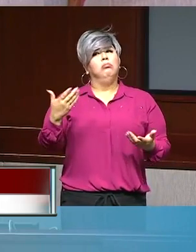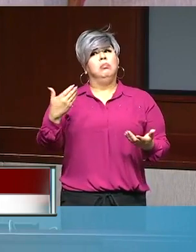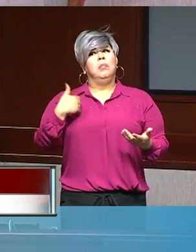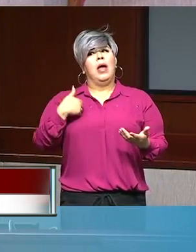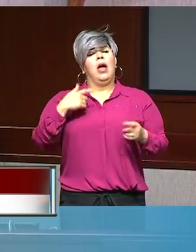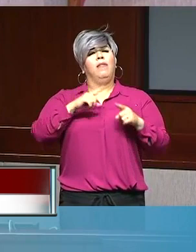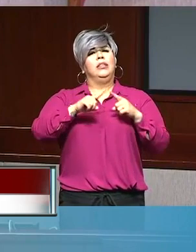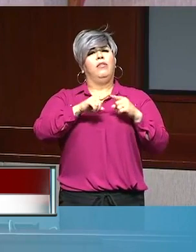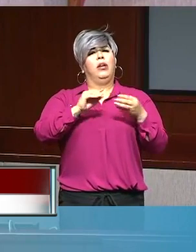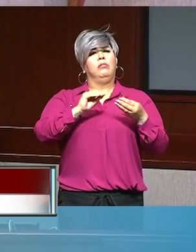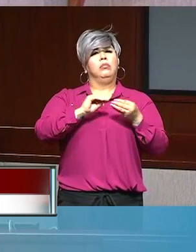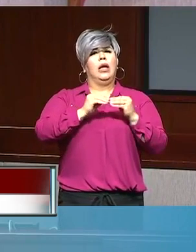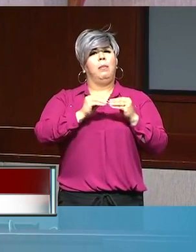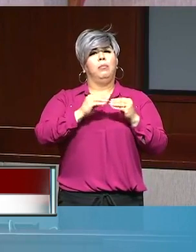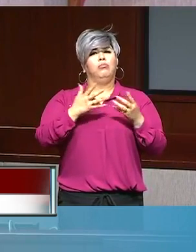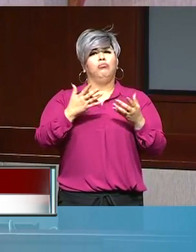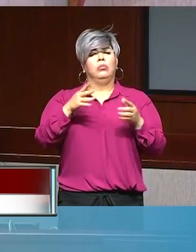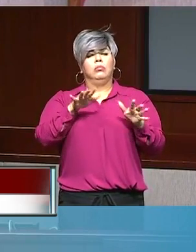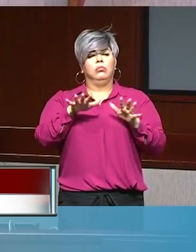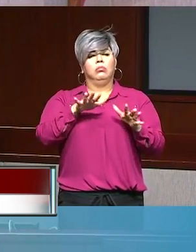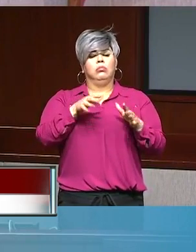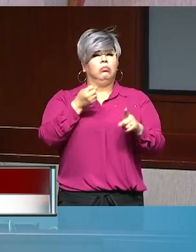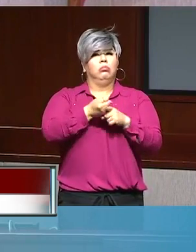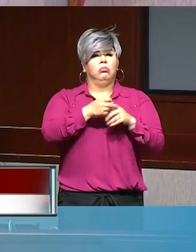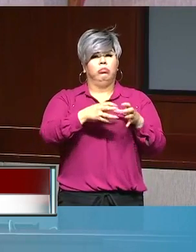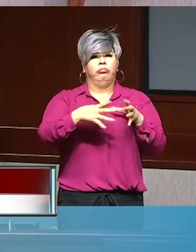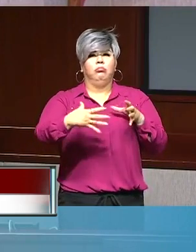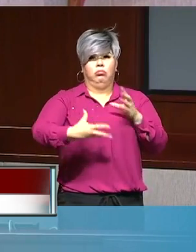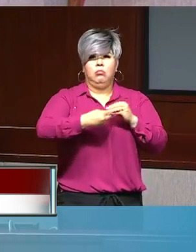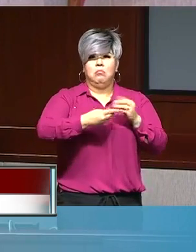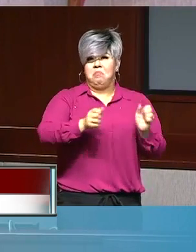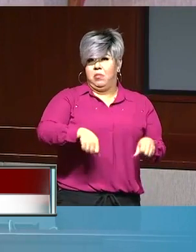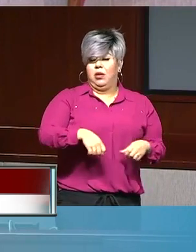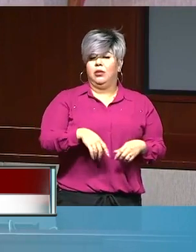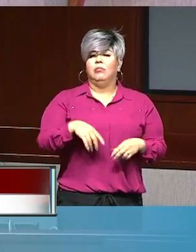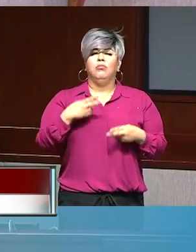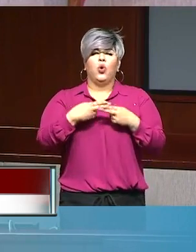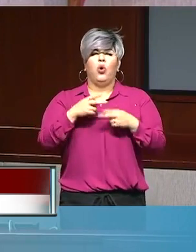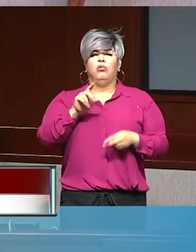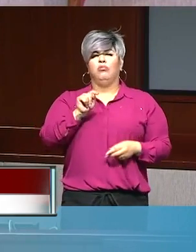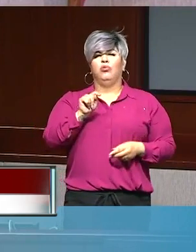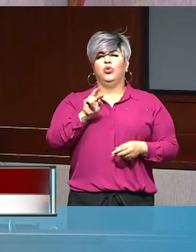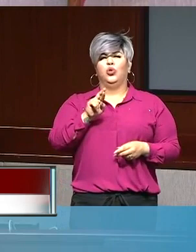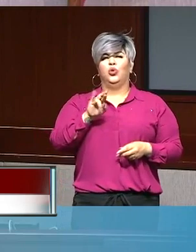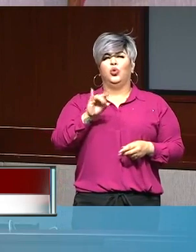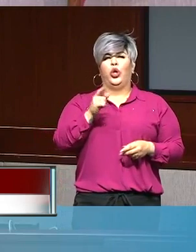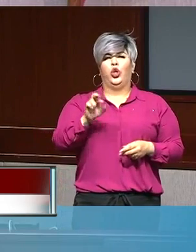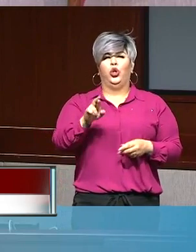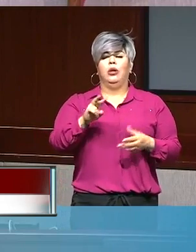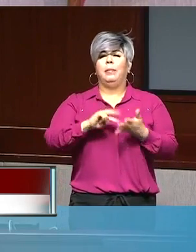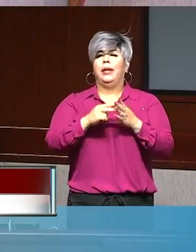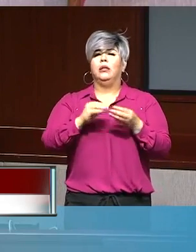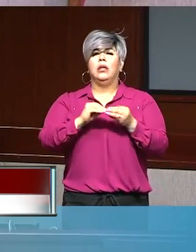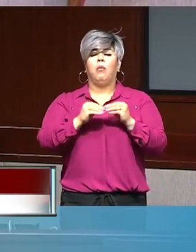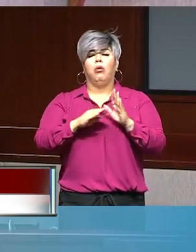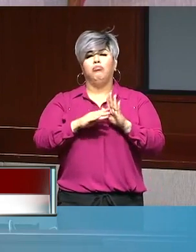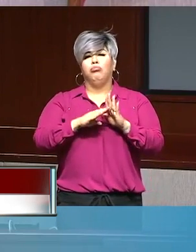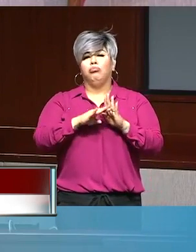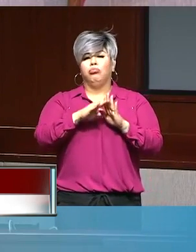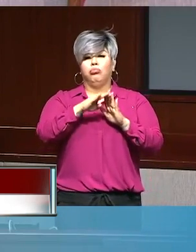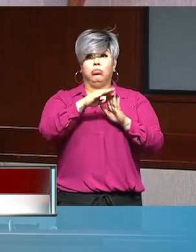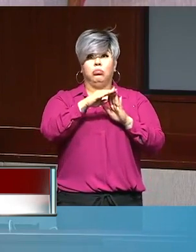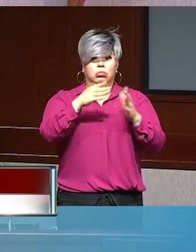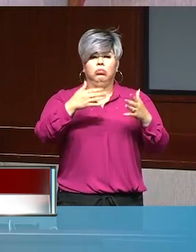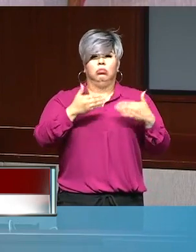have very similar mechanisms in place. And so when a trigger is hit, meaning that we've hit this capacity, we go